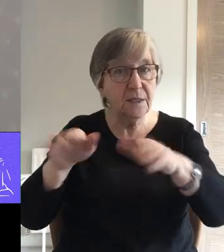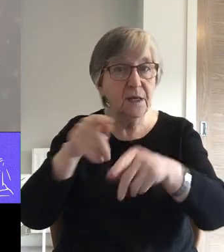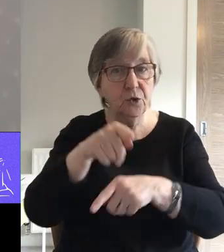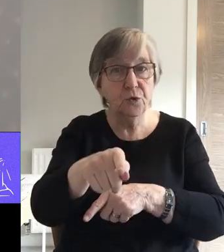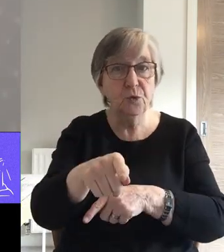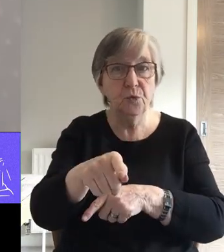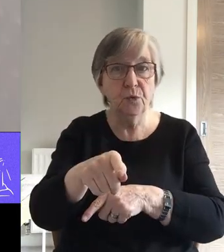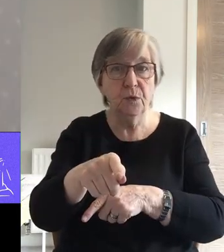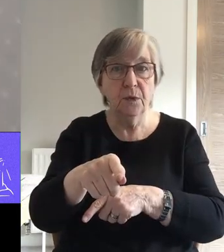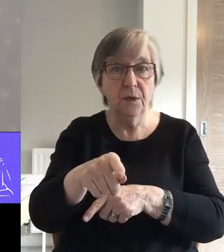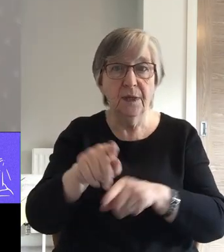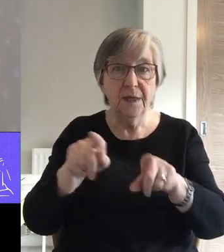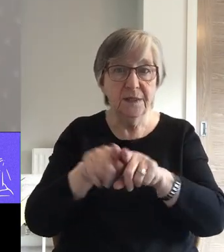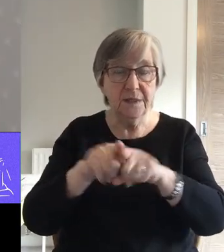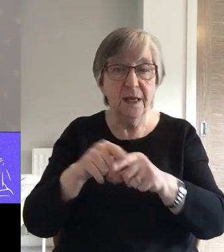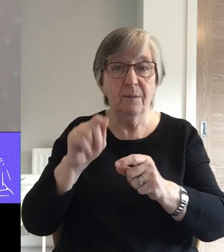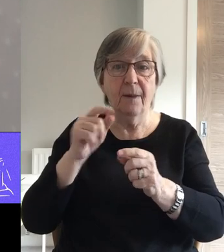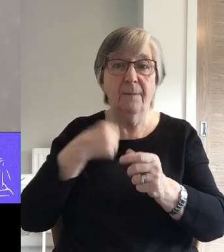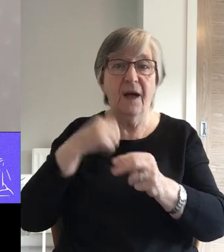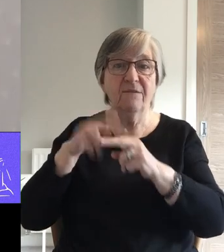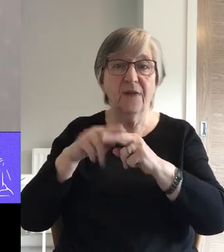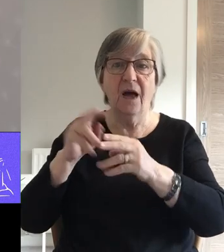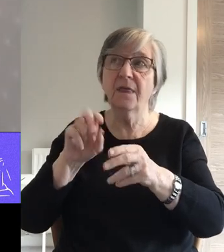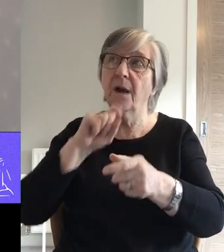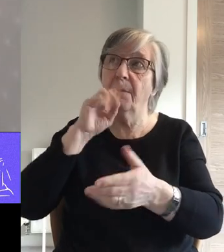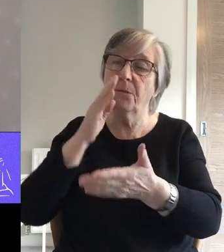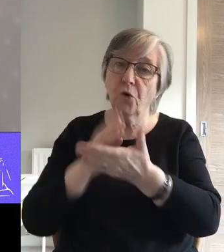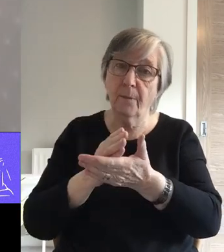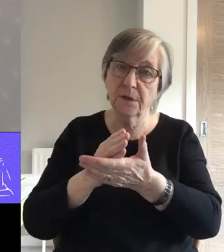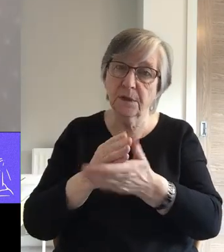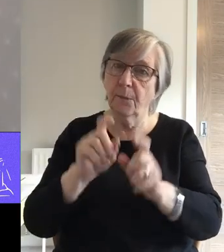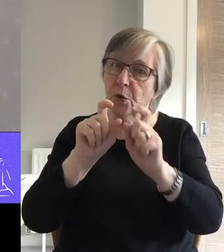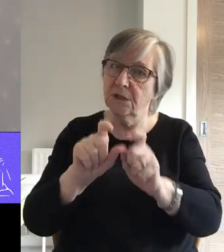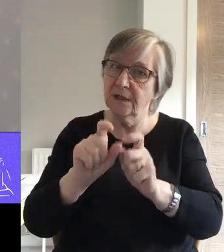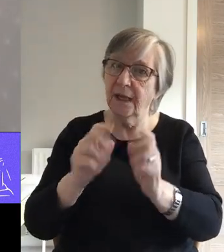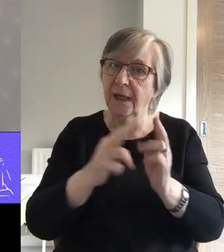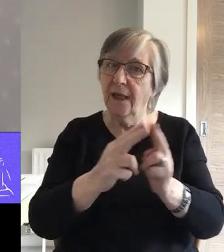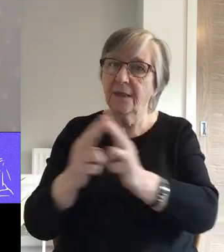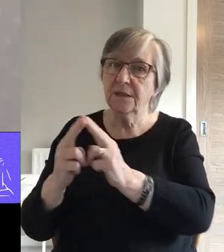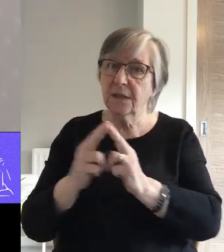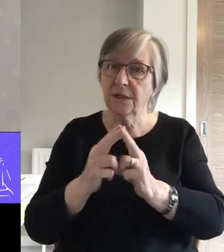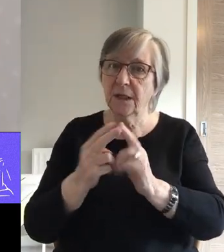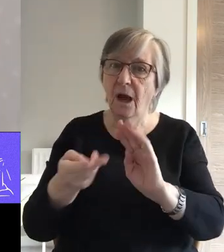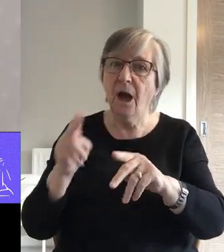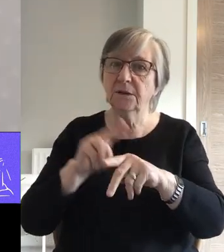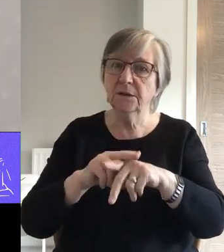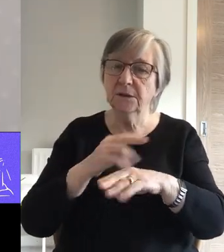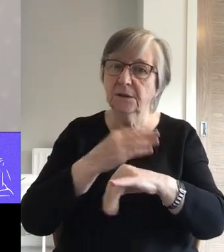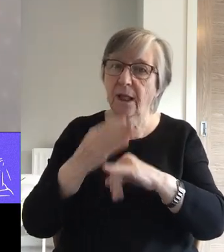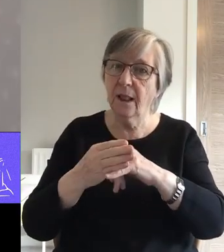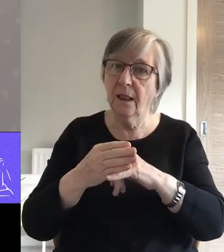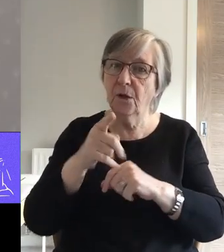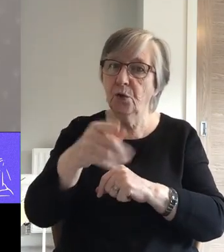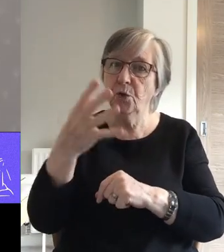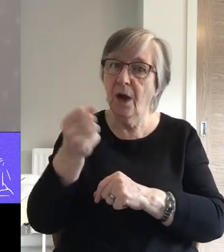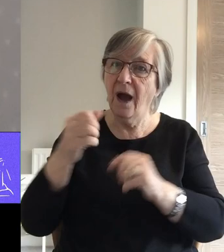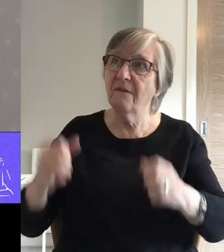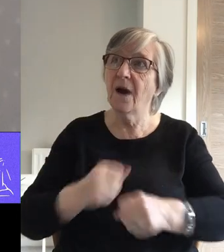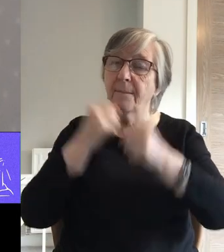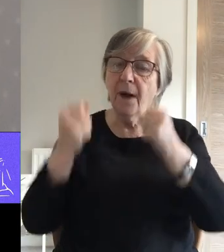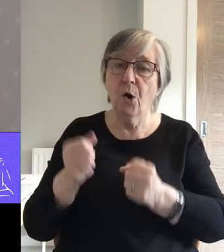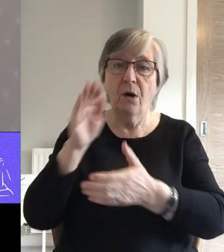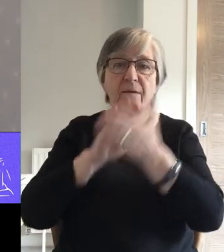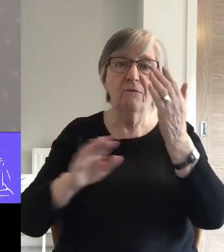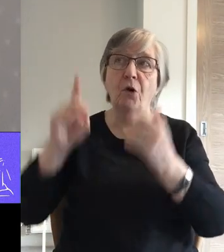you what my Father has promised, but stay in the city until you have been clothed with power from